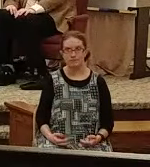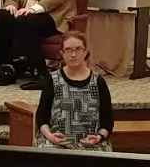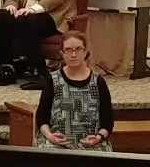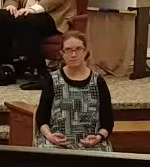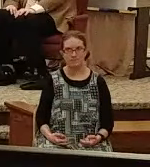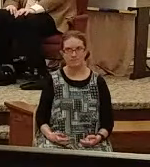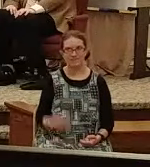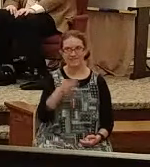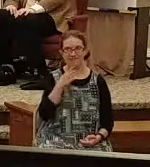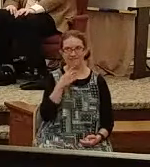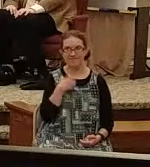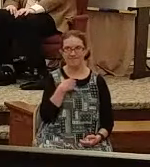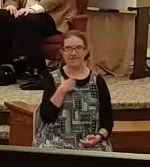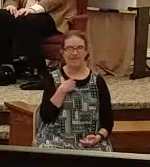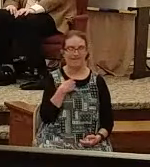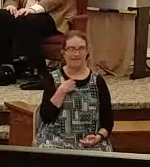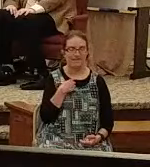You know,